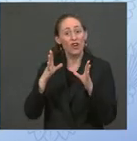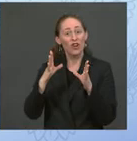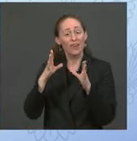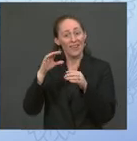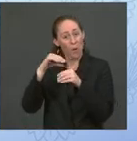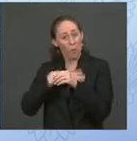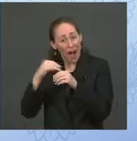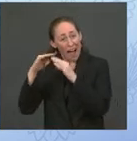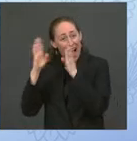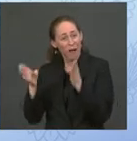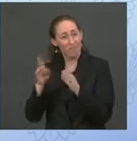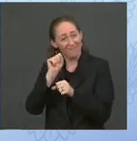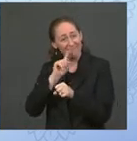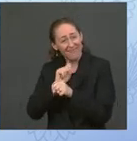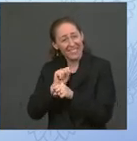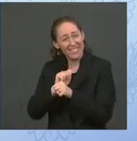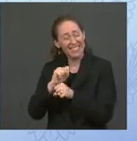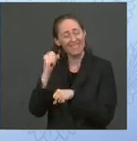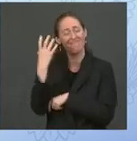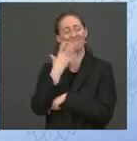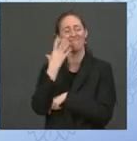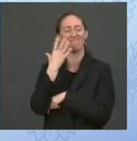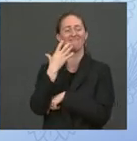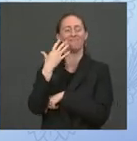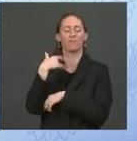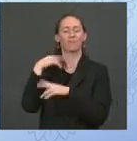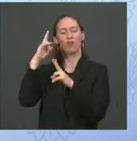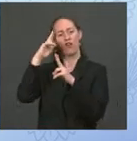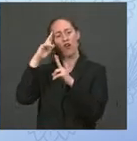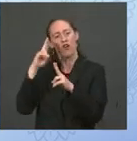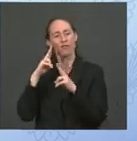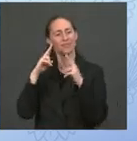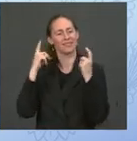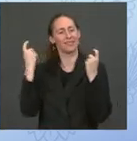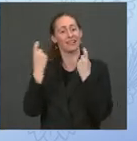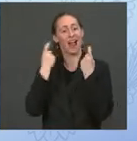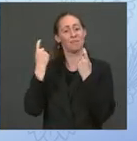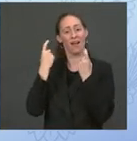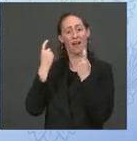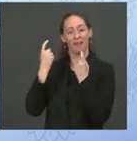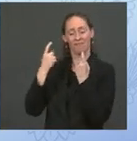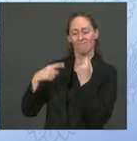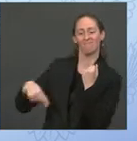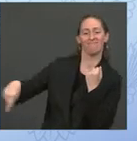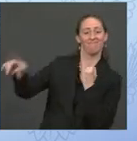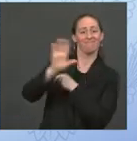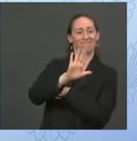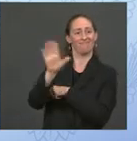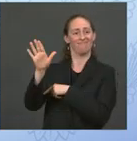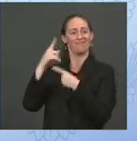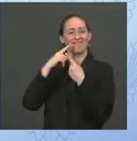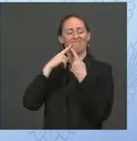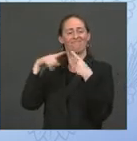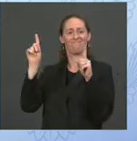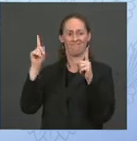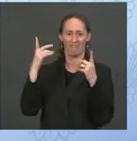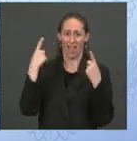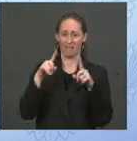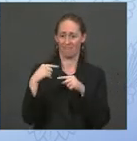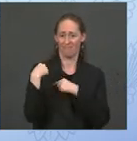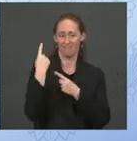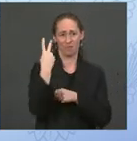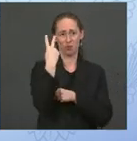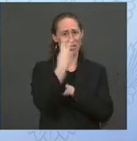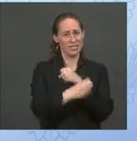It's an honor to celebrate your achievements, especially over the past 2 years, which have marked the